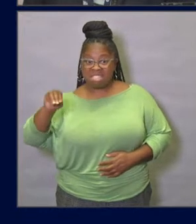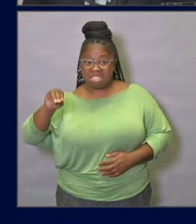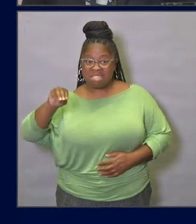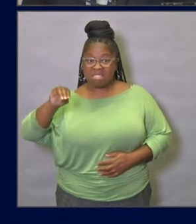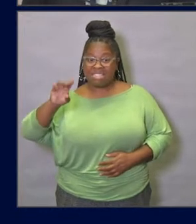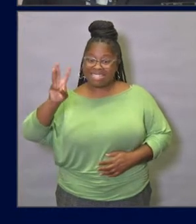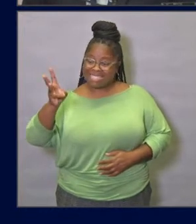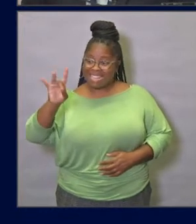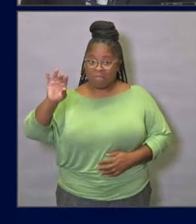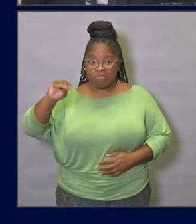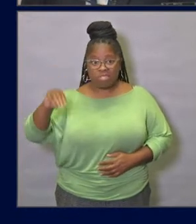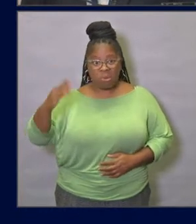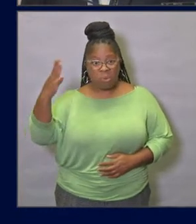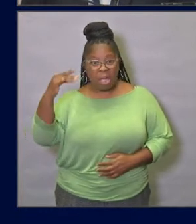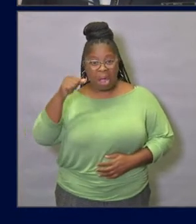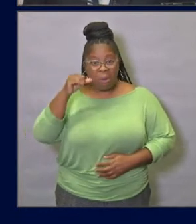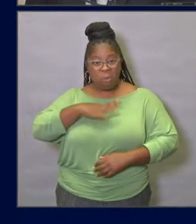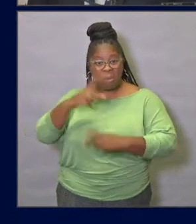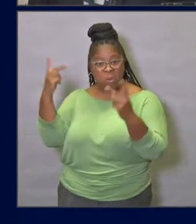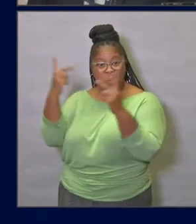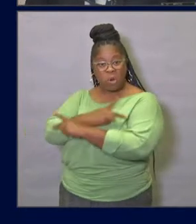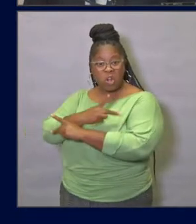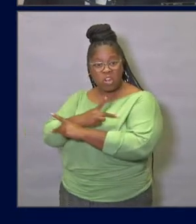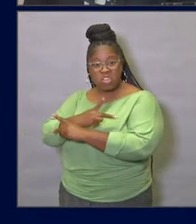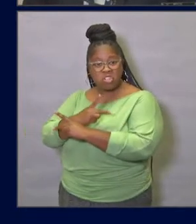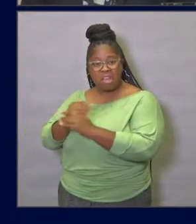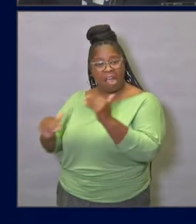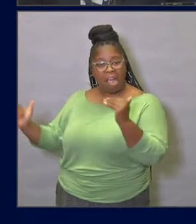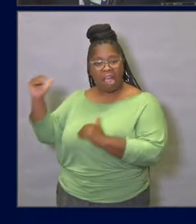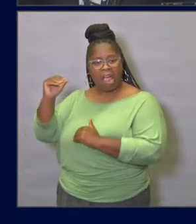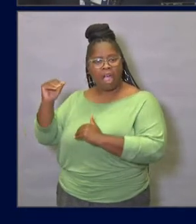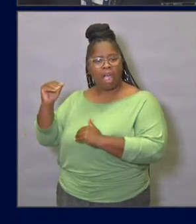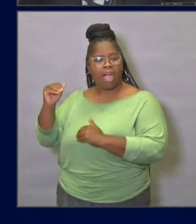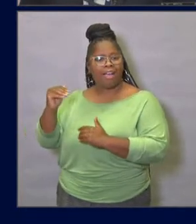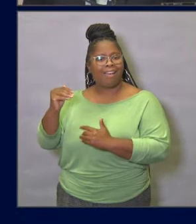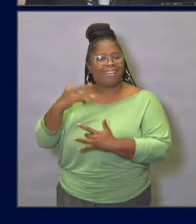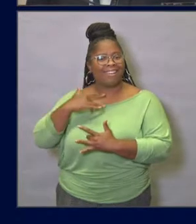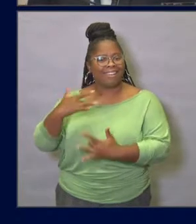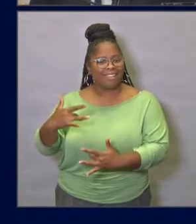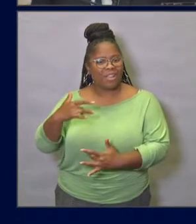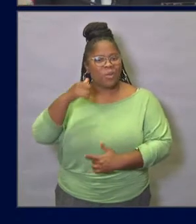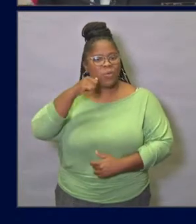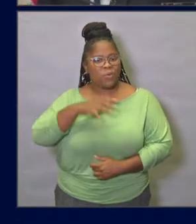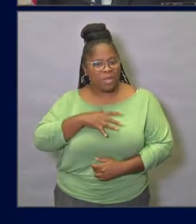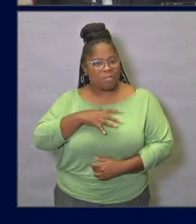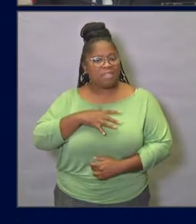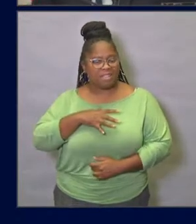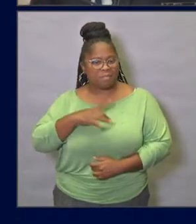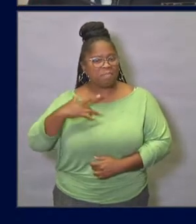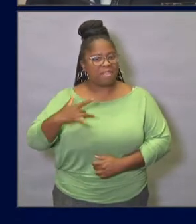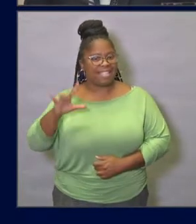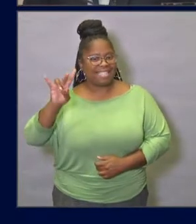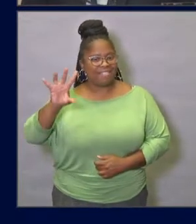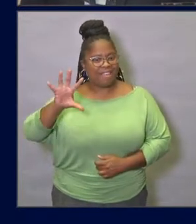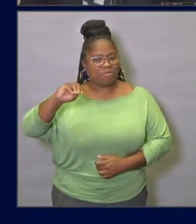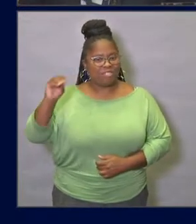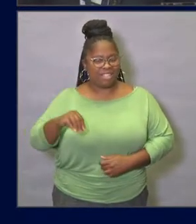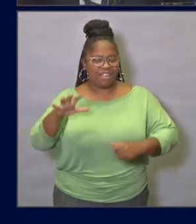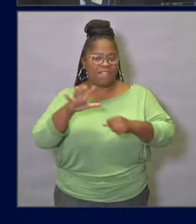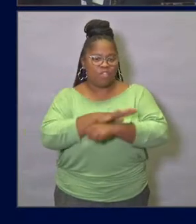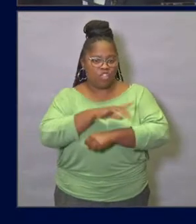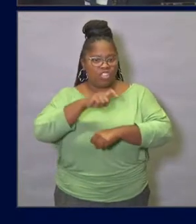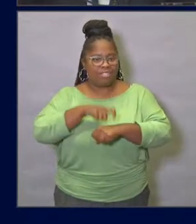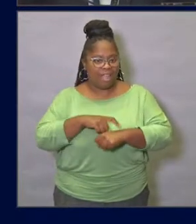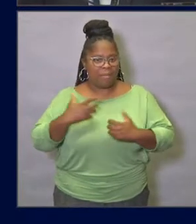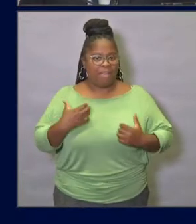of the healthcare workforce. We know that women account for about 3/4 of full-time healthcare workers. And among